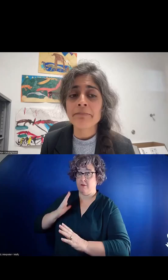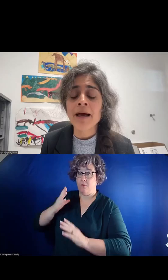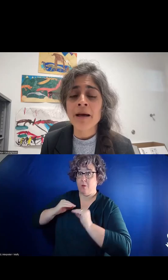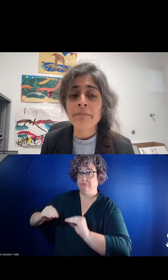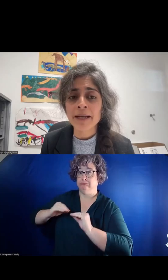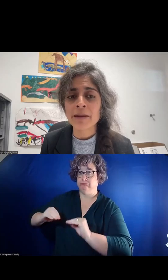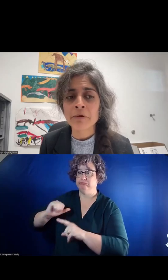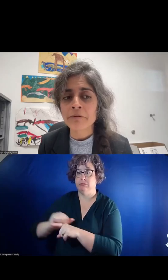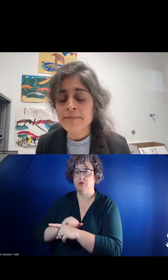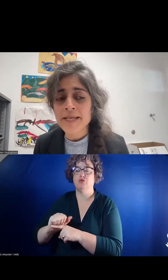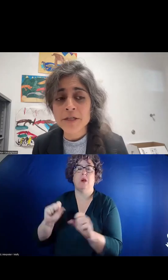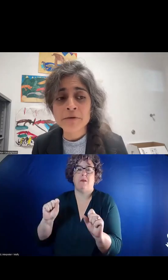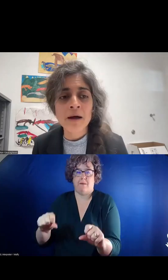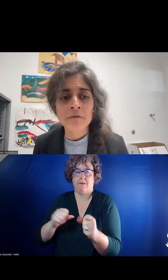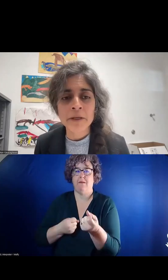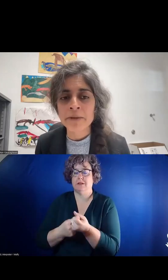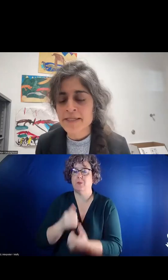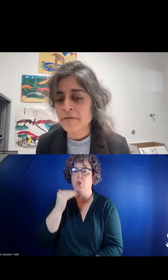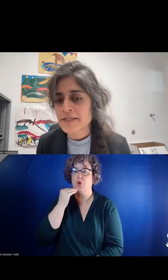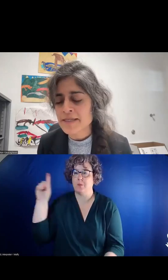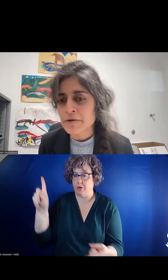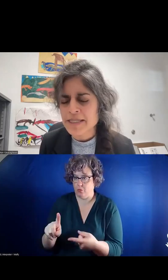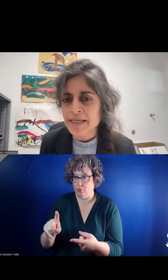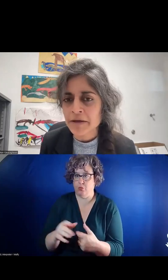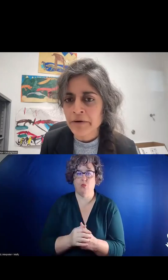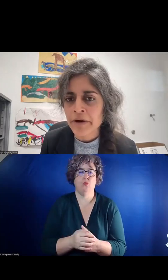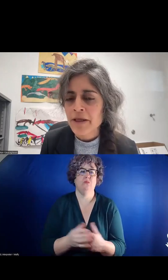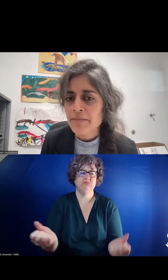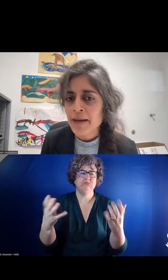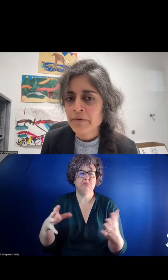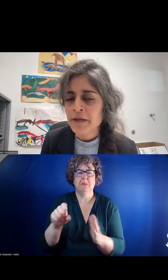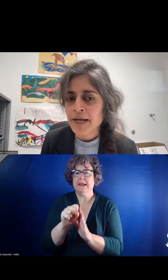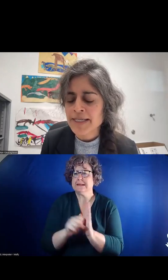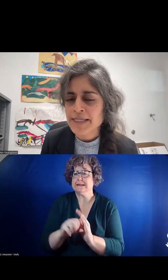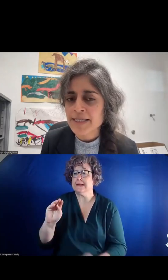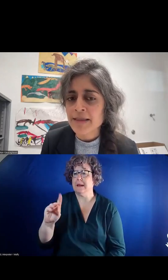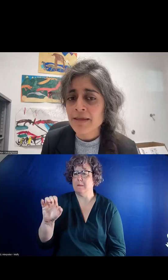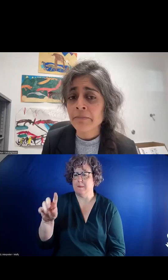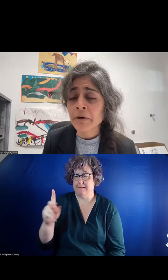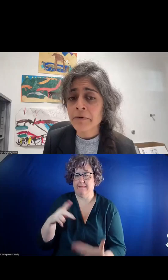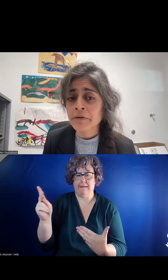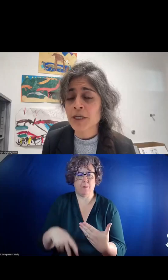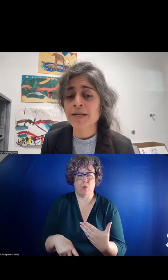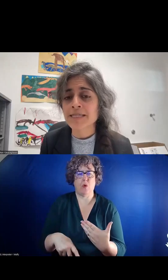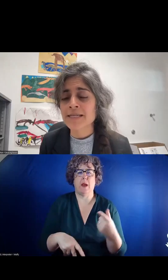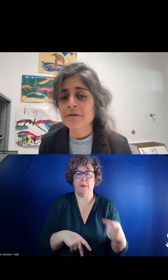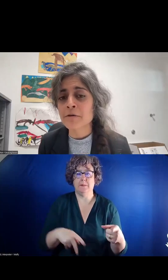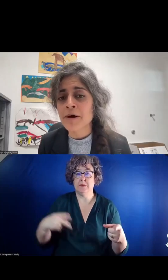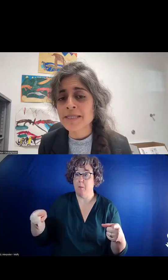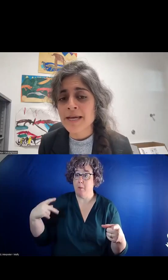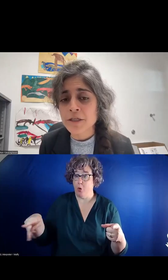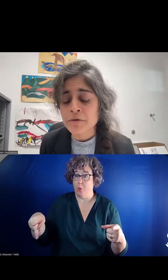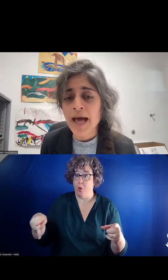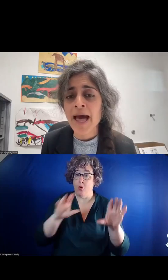state Medicaid programs that do cover peer-based services, and you can see here the map of the United States that the purple shaded states